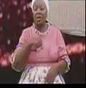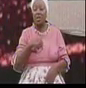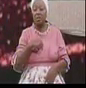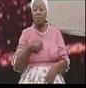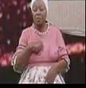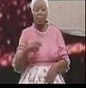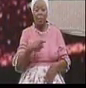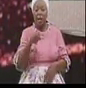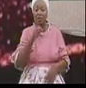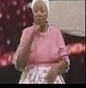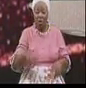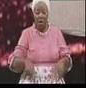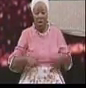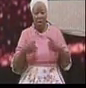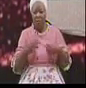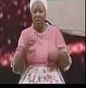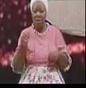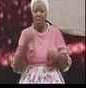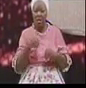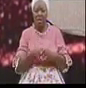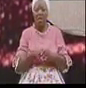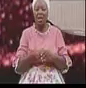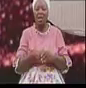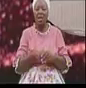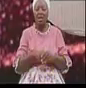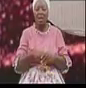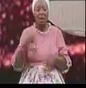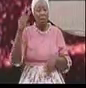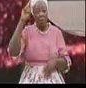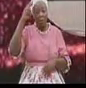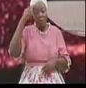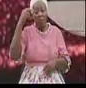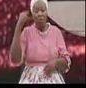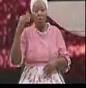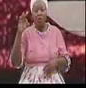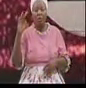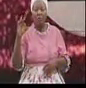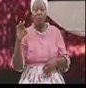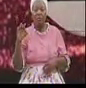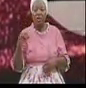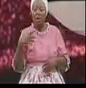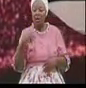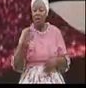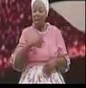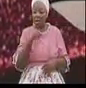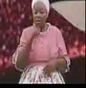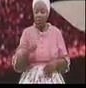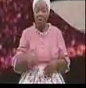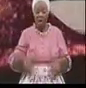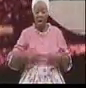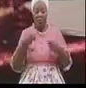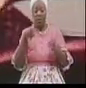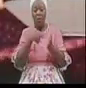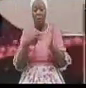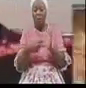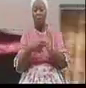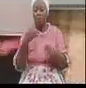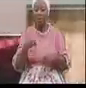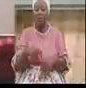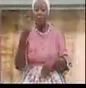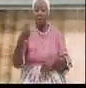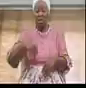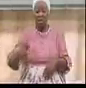not living in view of eternity. They're not living in view of what